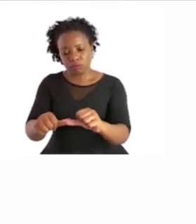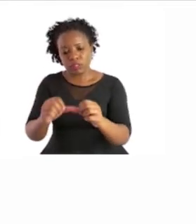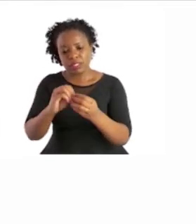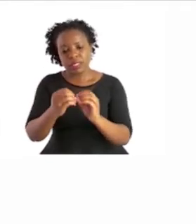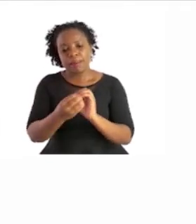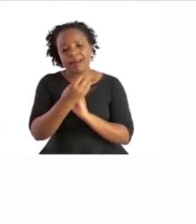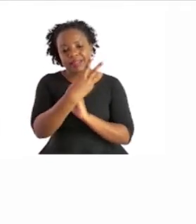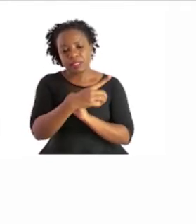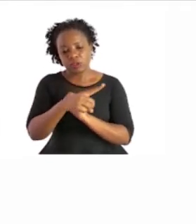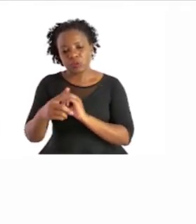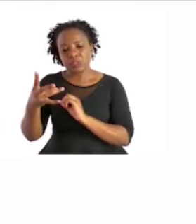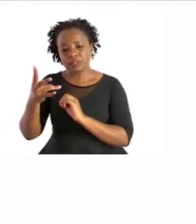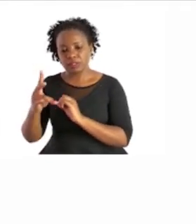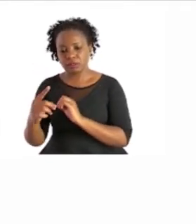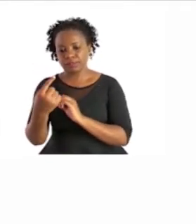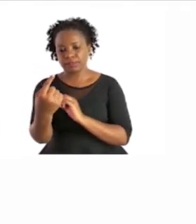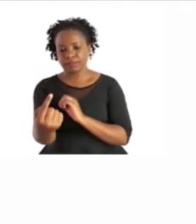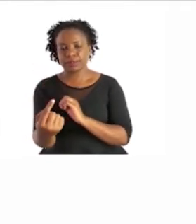to number 7,